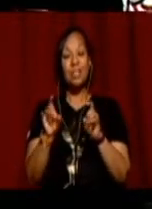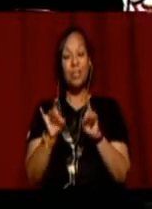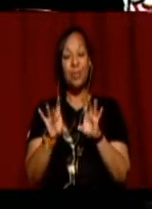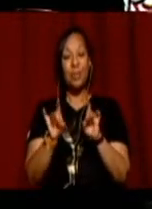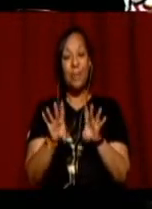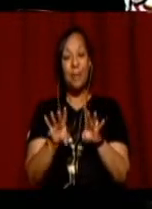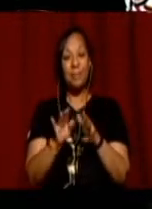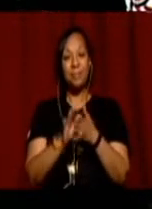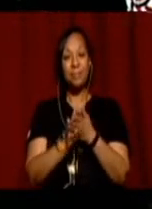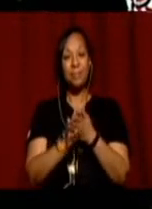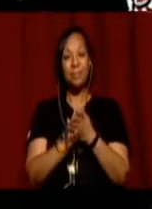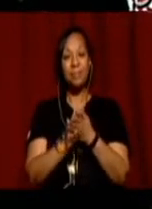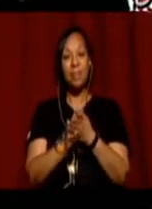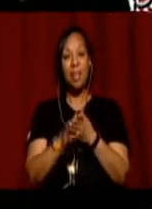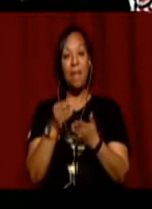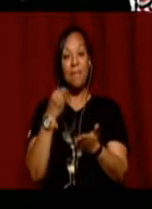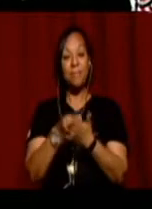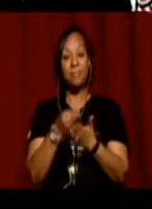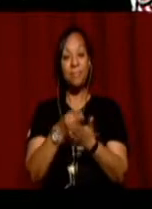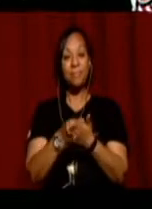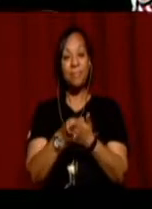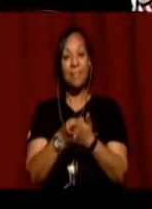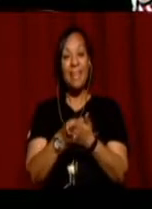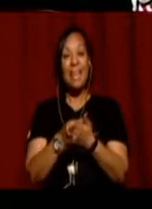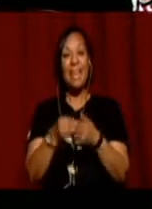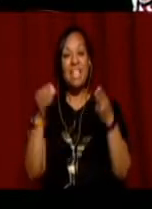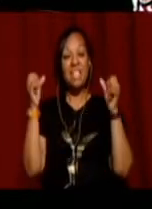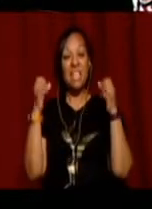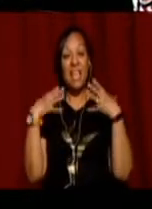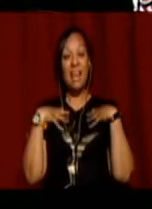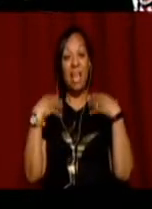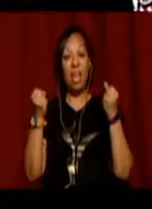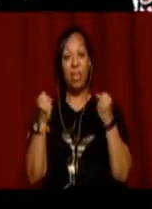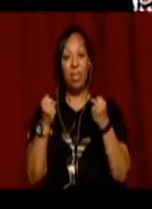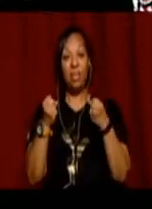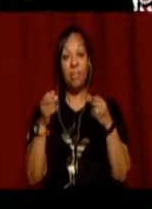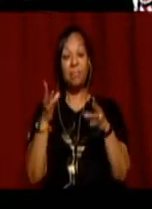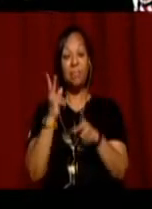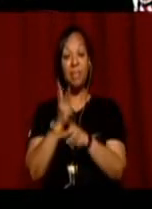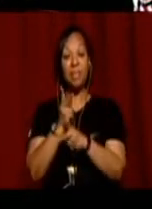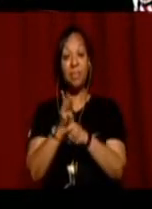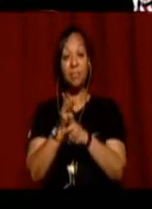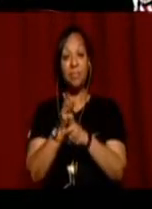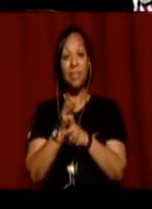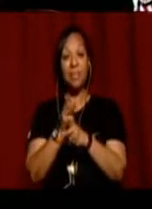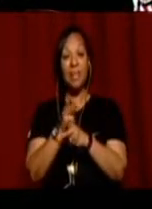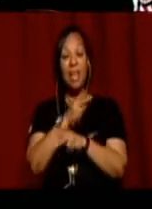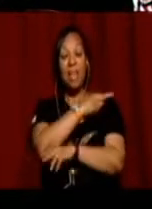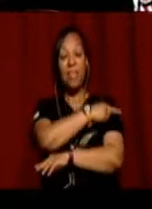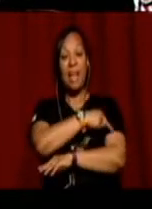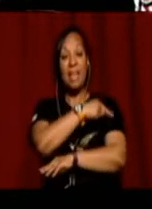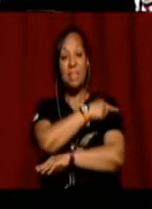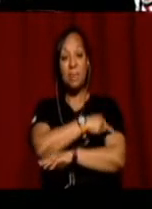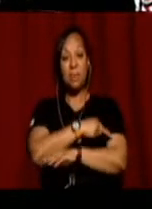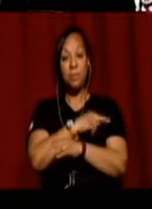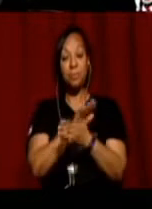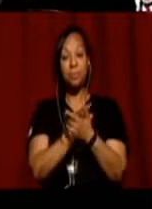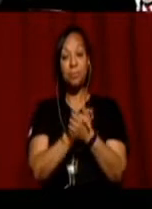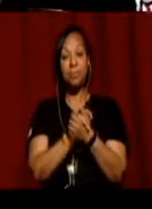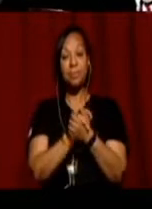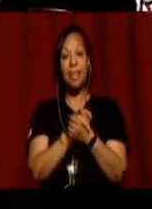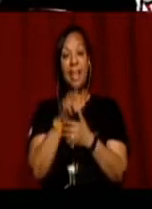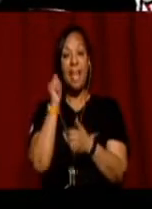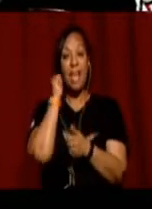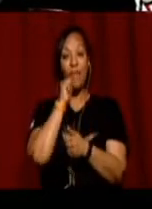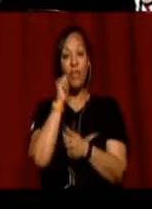County, half of our budget is in healthcare, and our flagship hospital, Stroger Hospital on the near west side of Chicago,